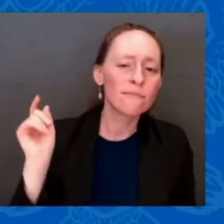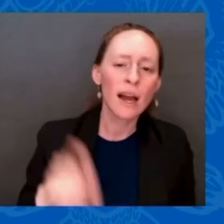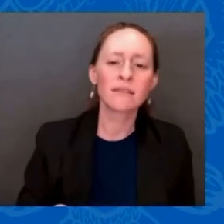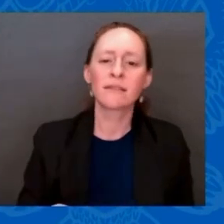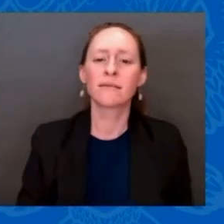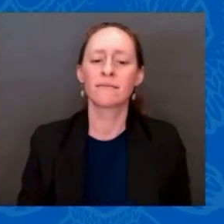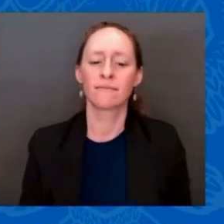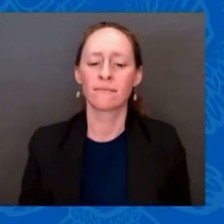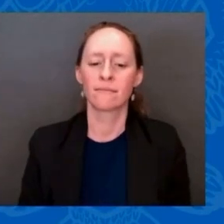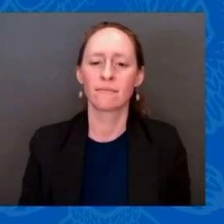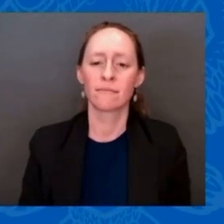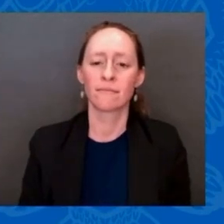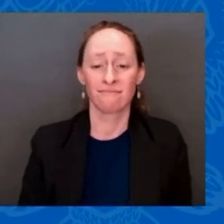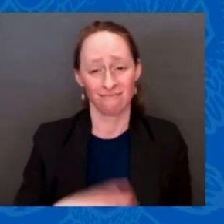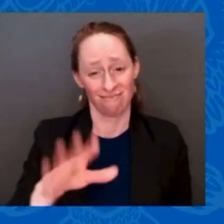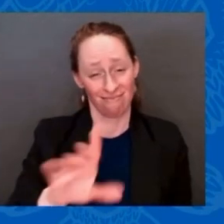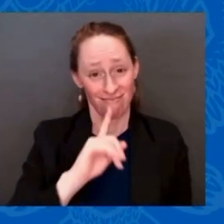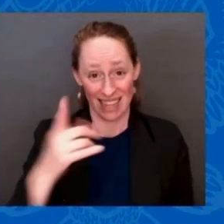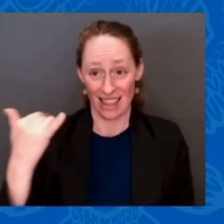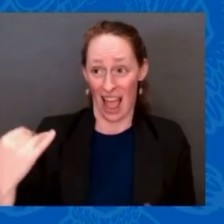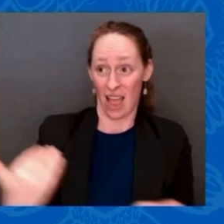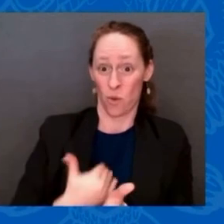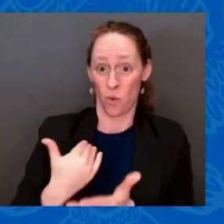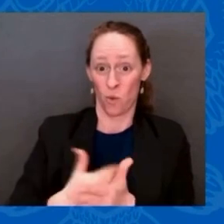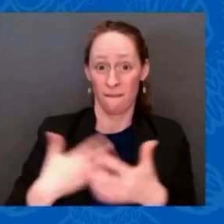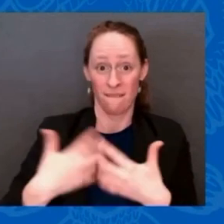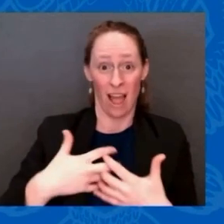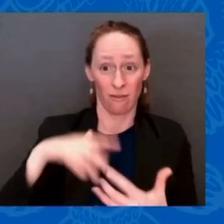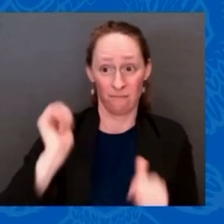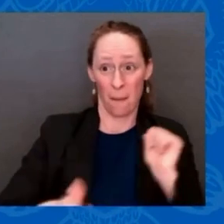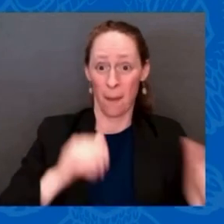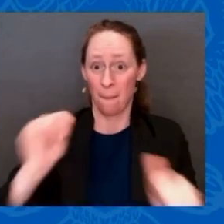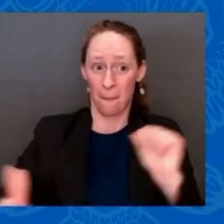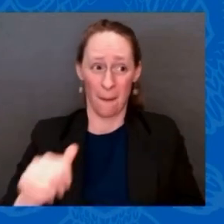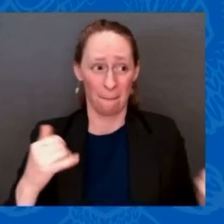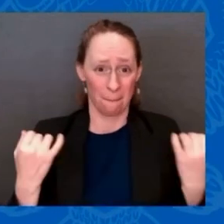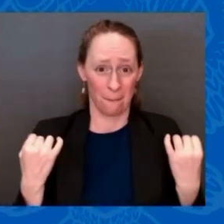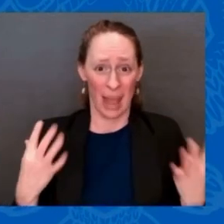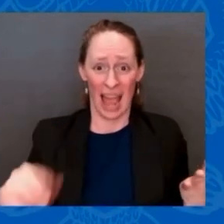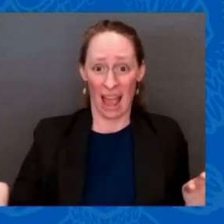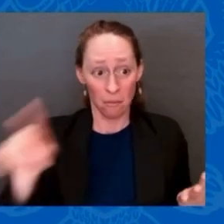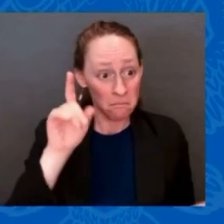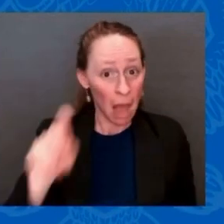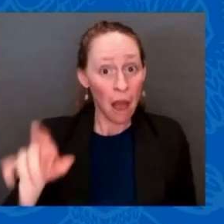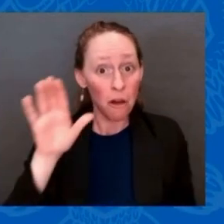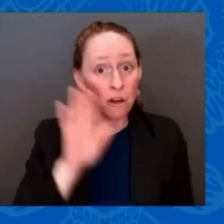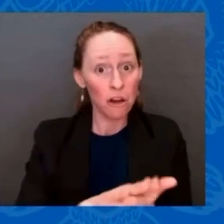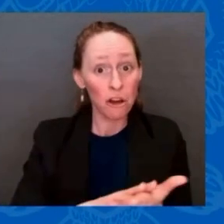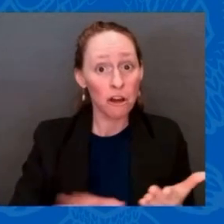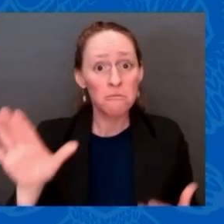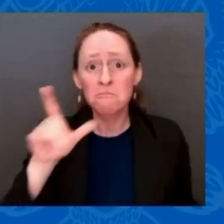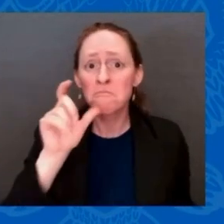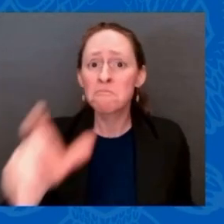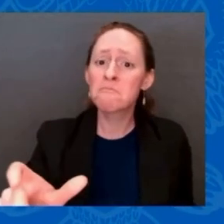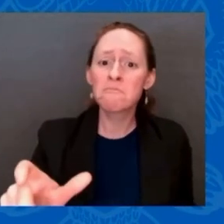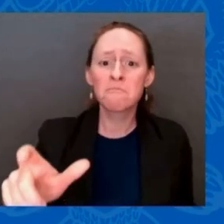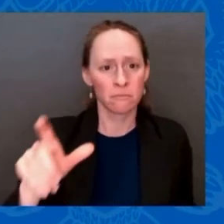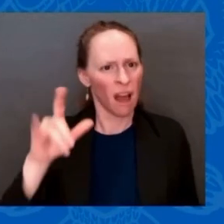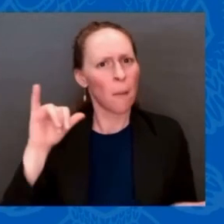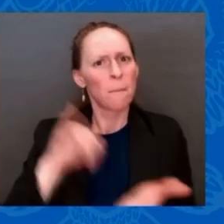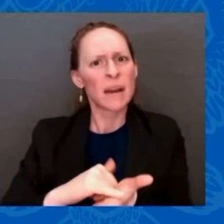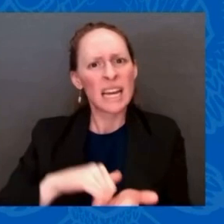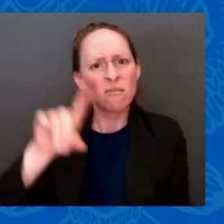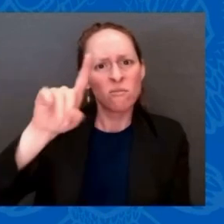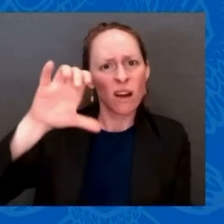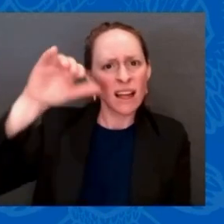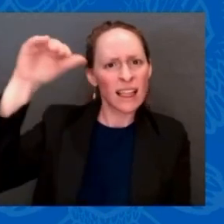opening for semiconductors, without a college degree, you're going to make $100,000 to $130,000 a year working those fabs. $100,000